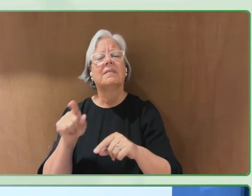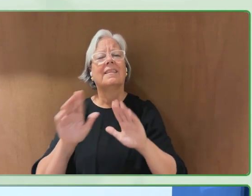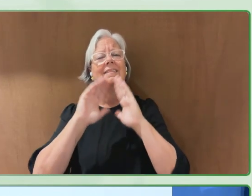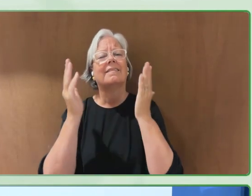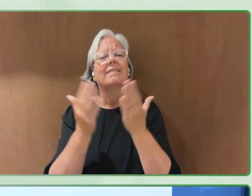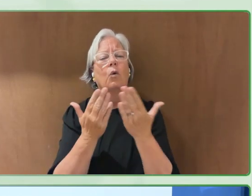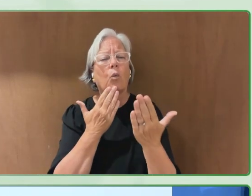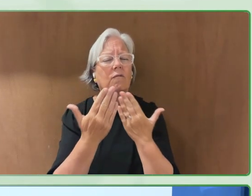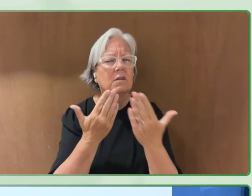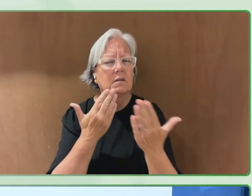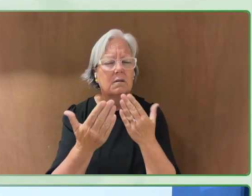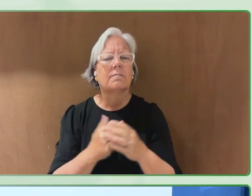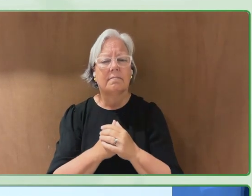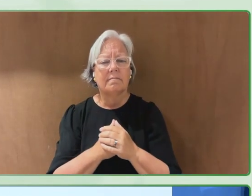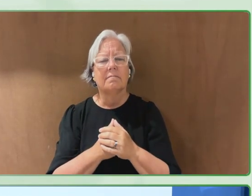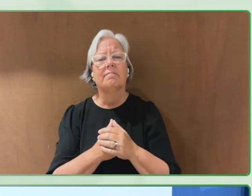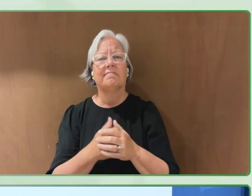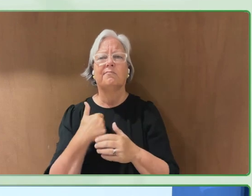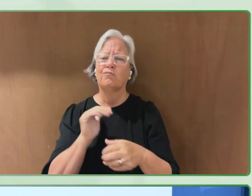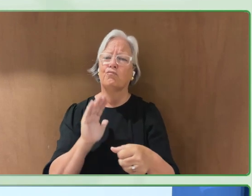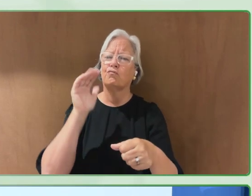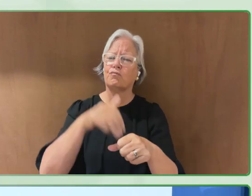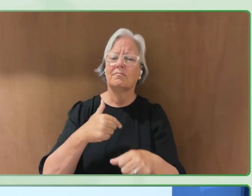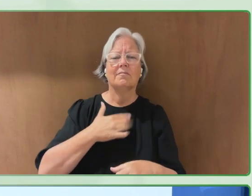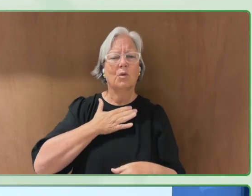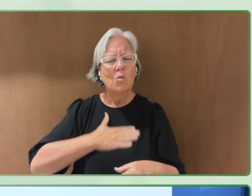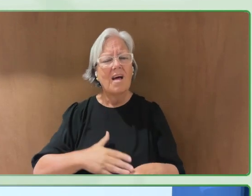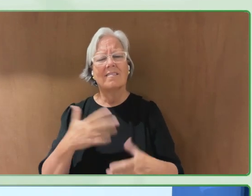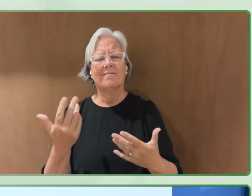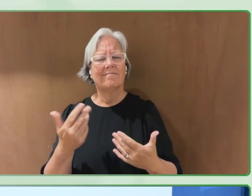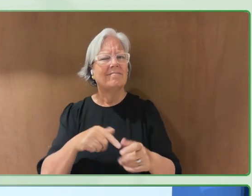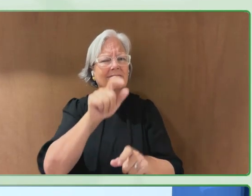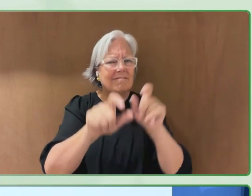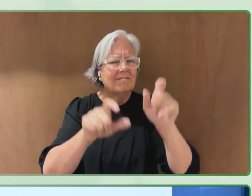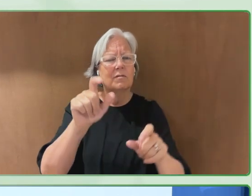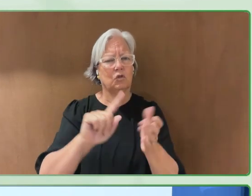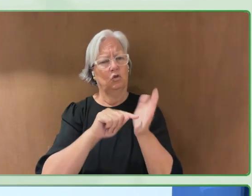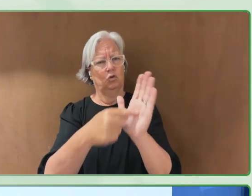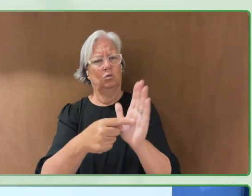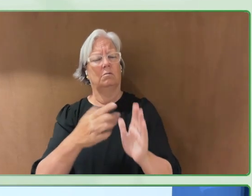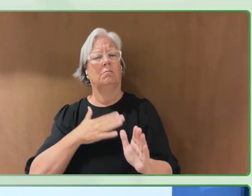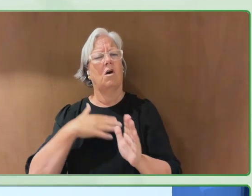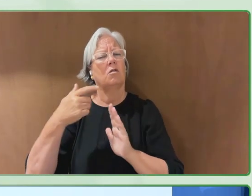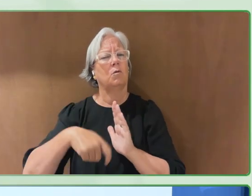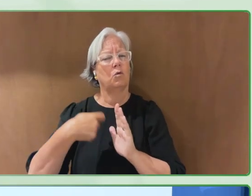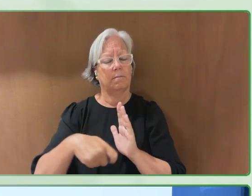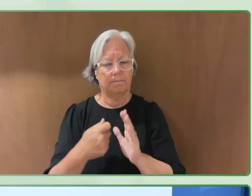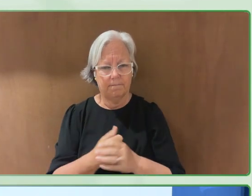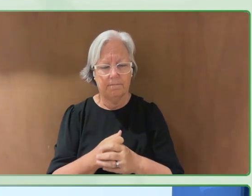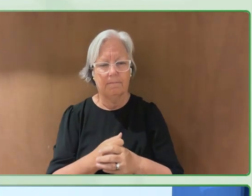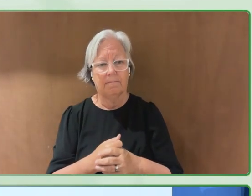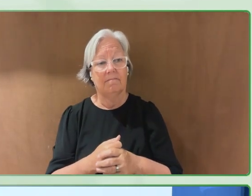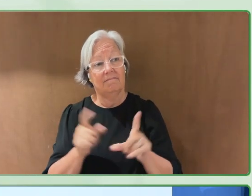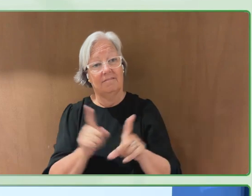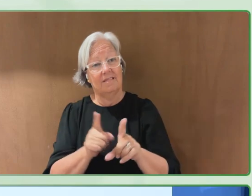things I like to do, talking about Humanos 3D and showing my project. Just like Rigo, there is 4 million